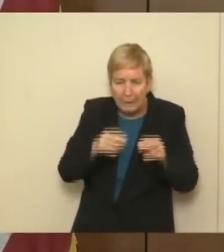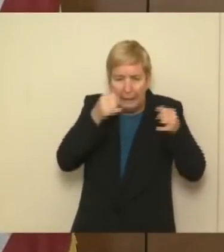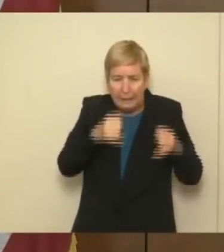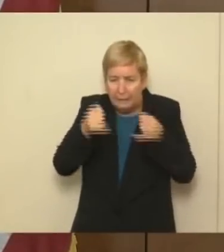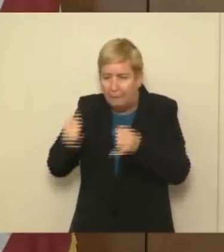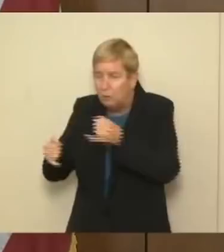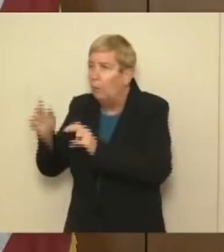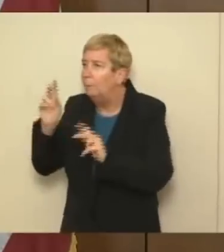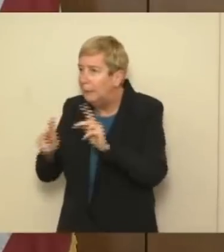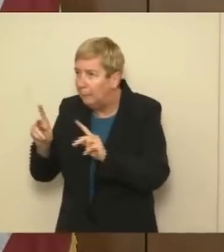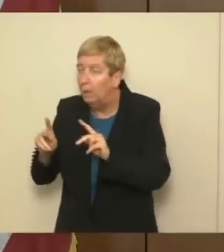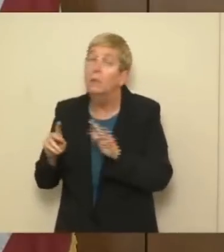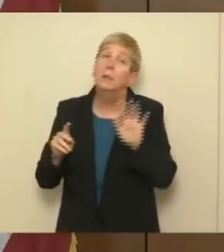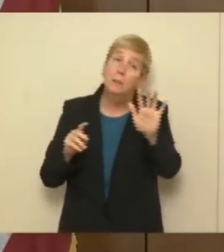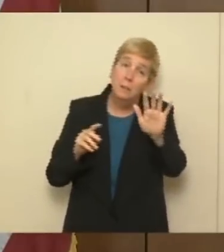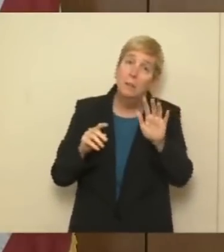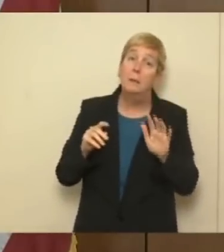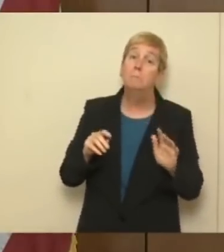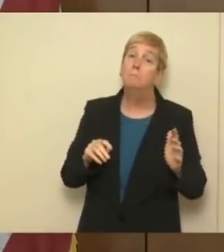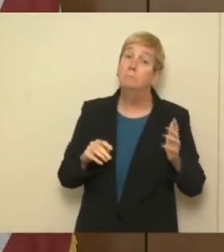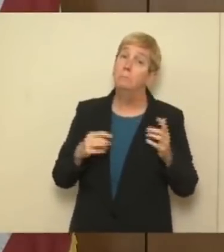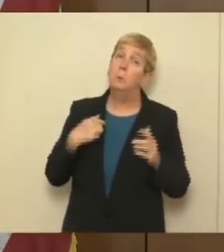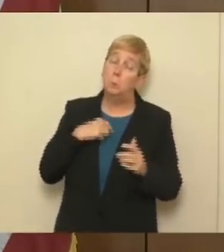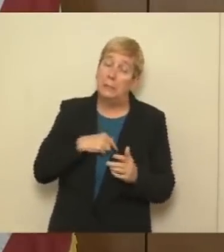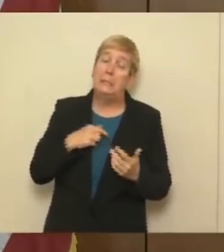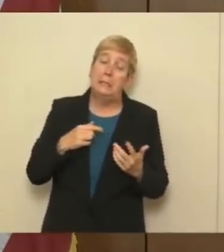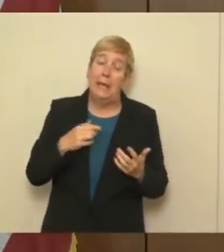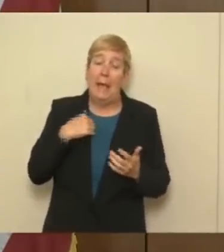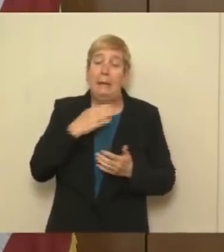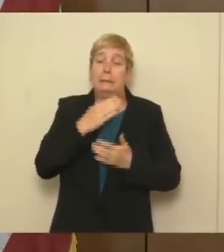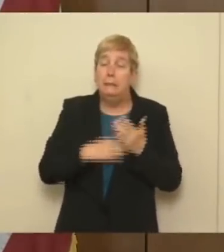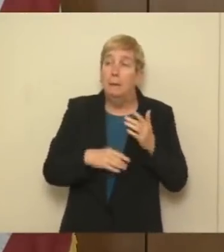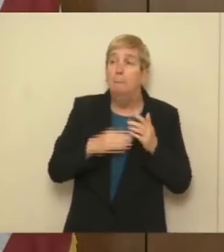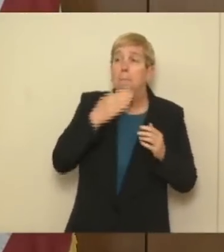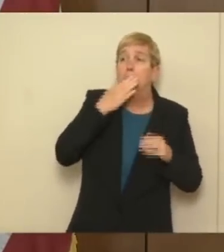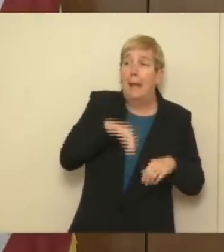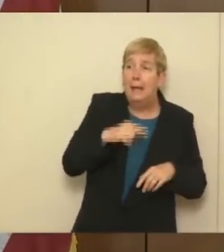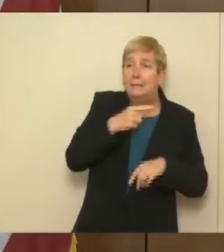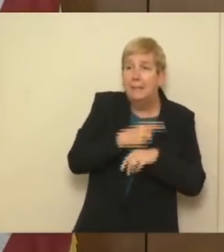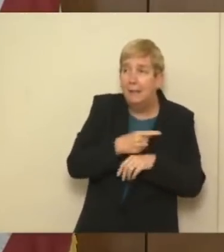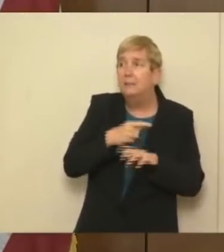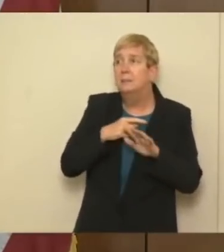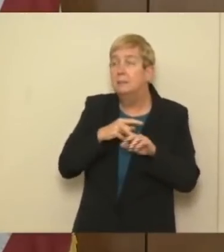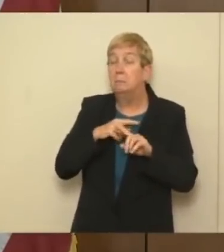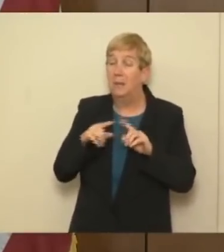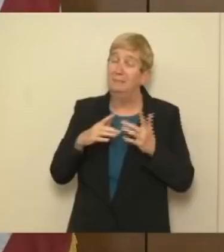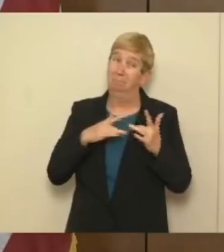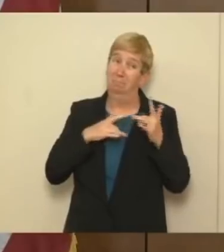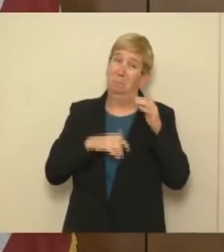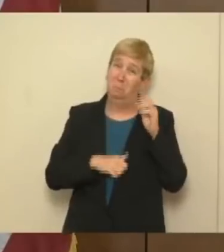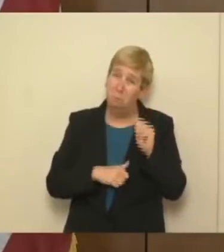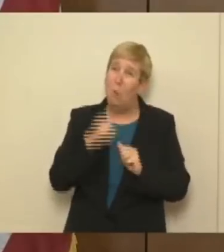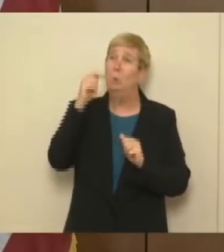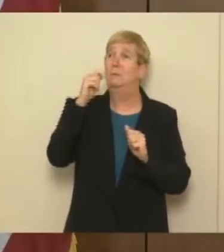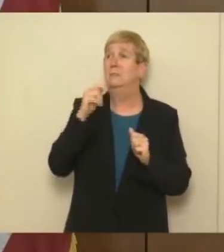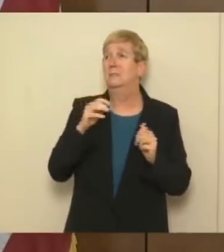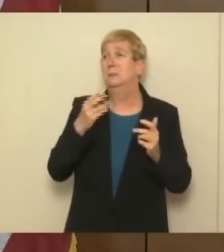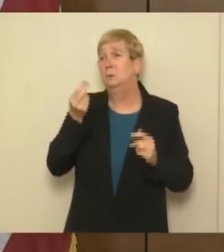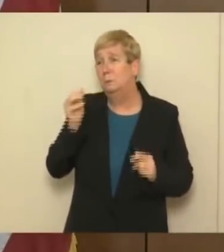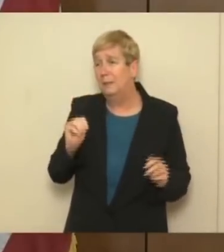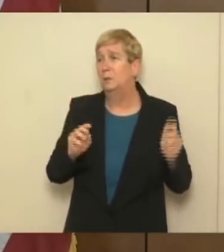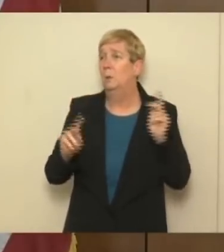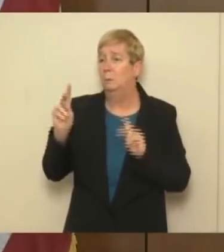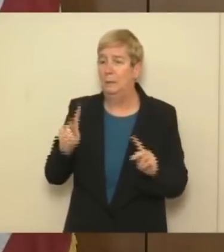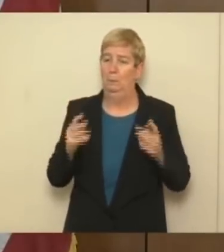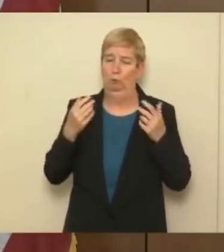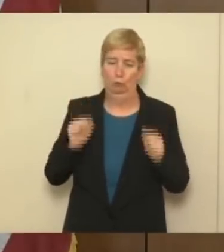that New Mexicans, by and large, we had some problem days, but by and large, New Mexicans really tried hard to manage